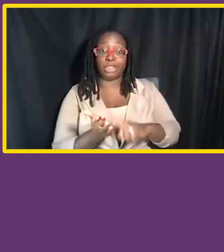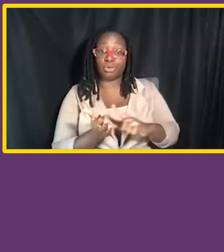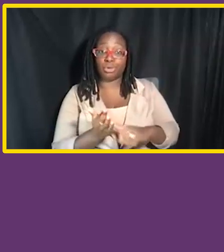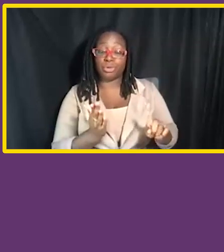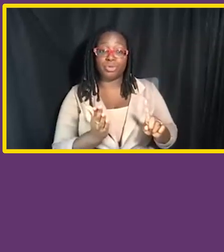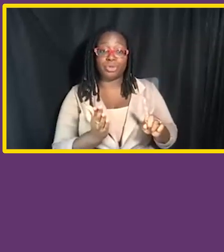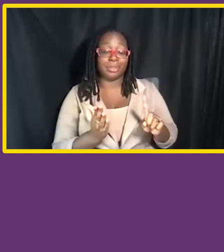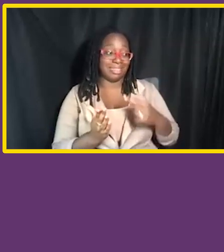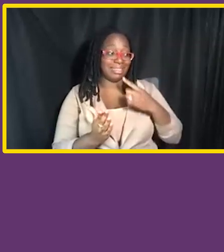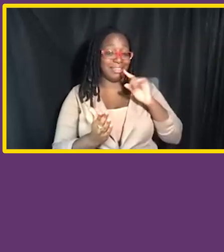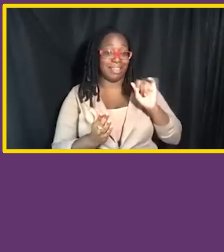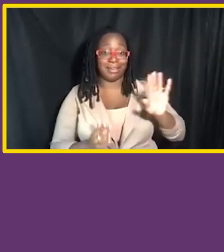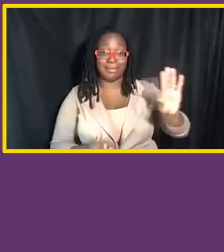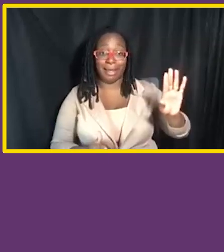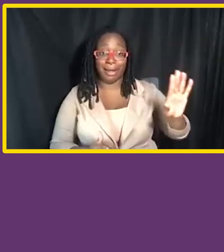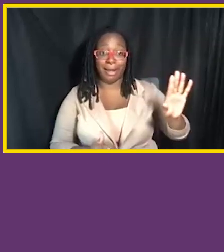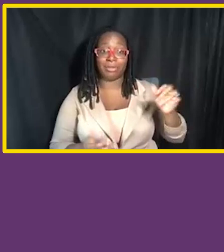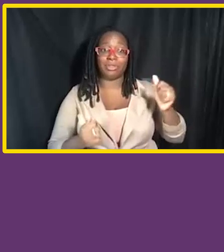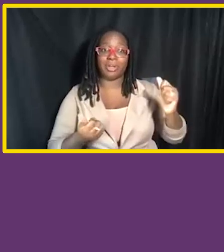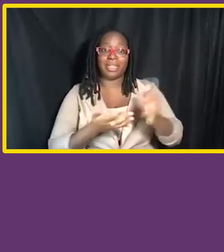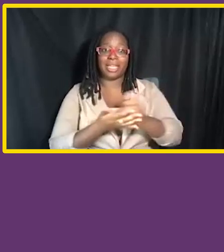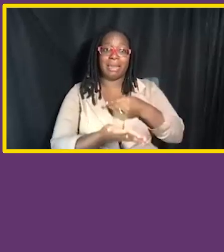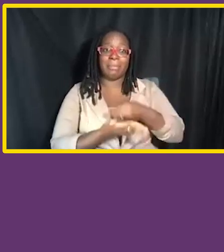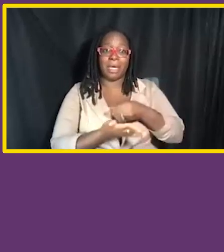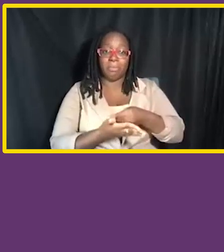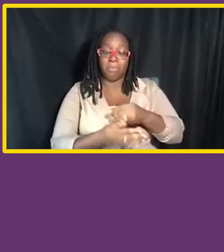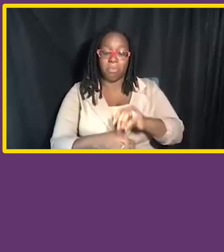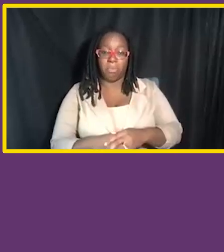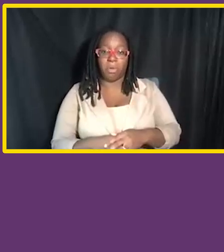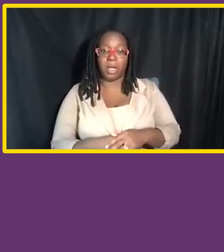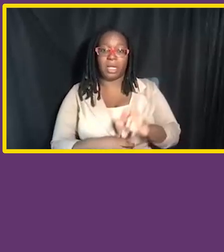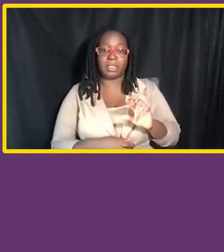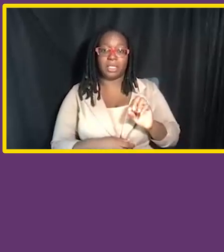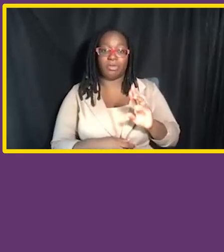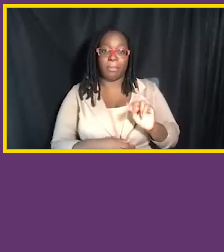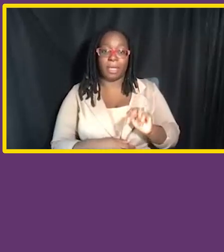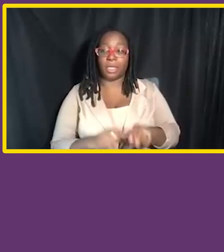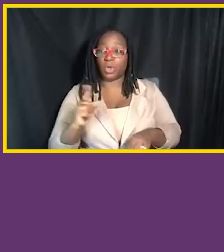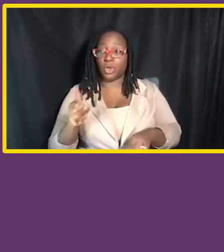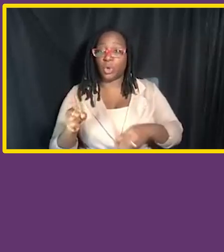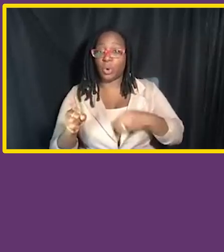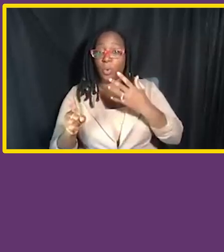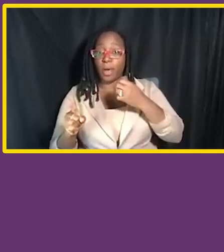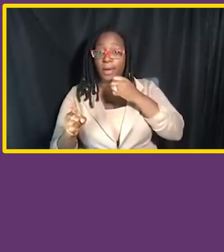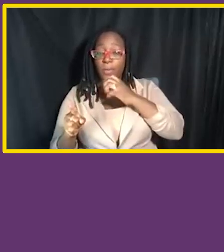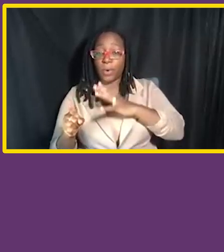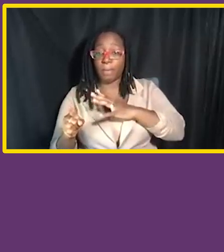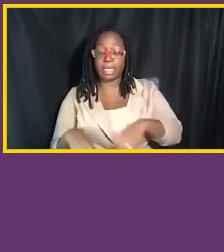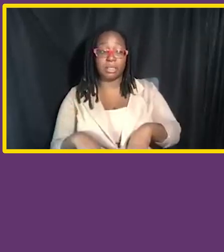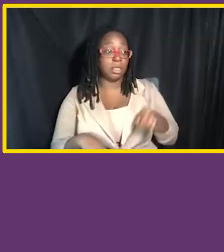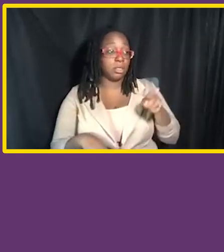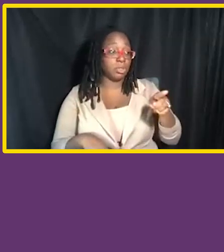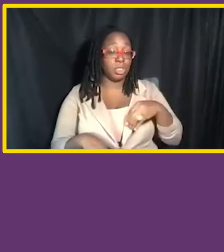And I said, Robin, you're a white woman, she's a white woman, go get my money and go get my